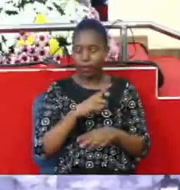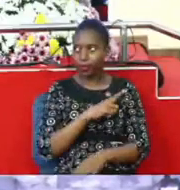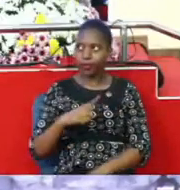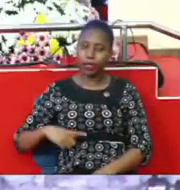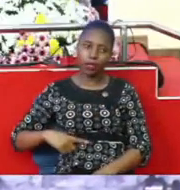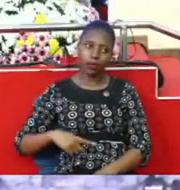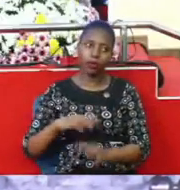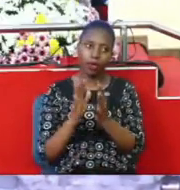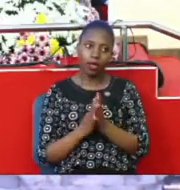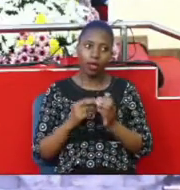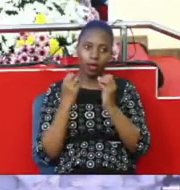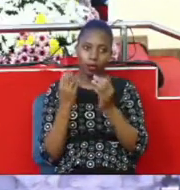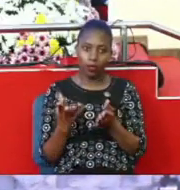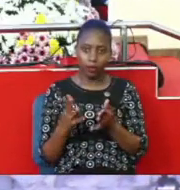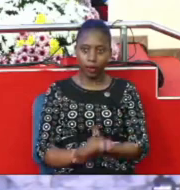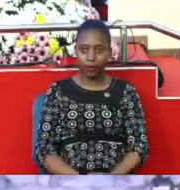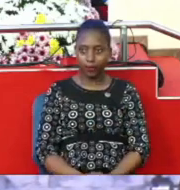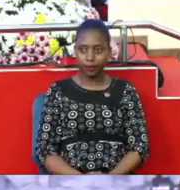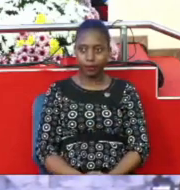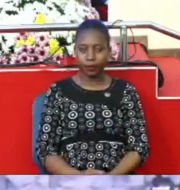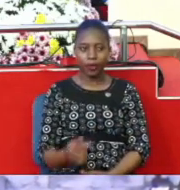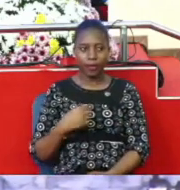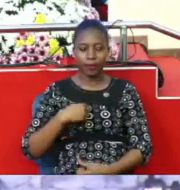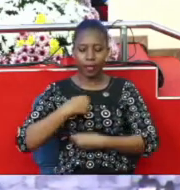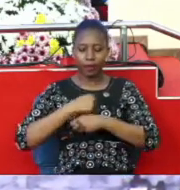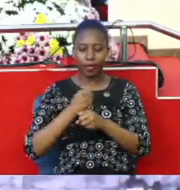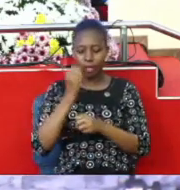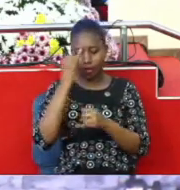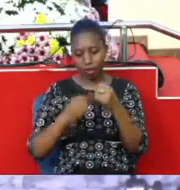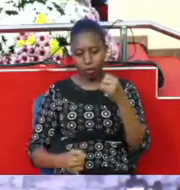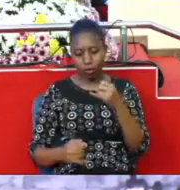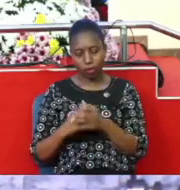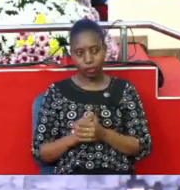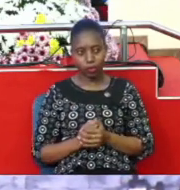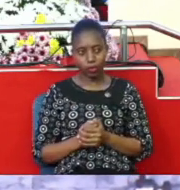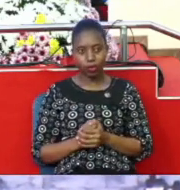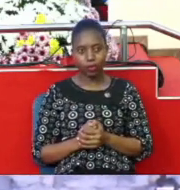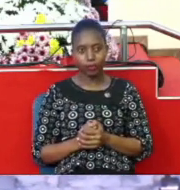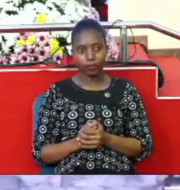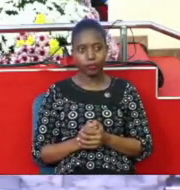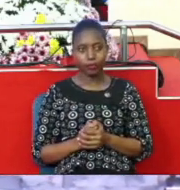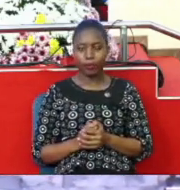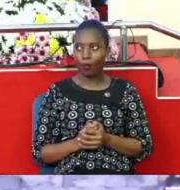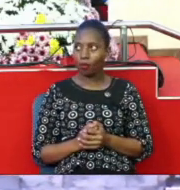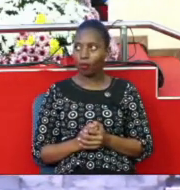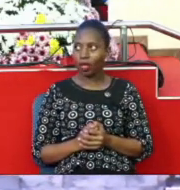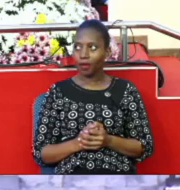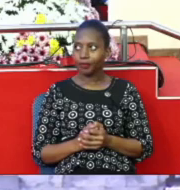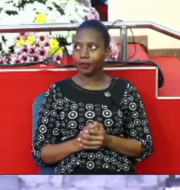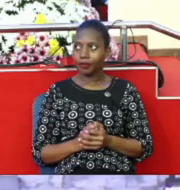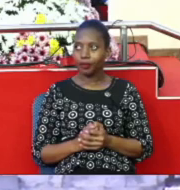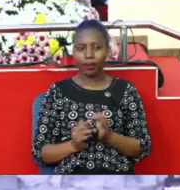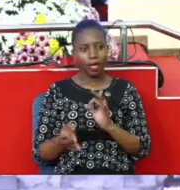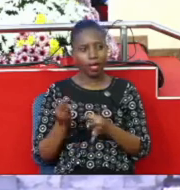Hallelujah. Hallelujah. Let me make this conclusion. If then victory is, if my faith is my